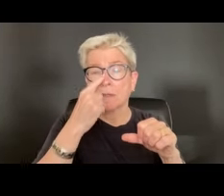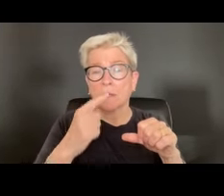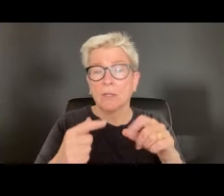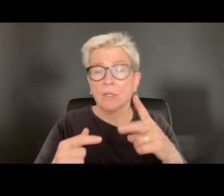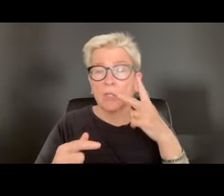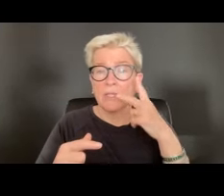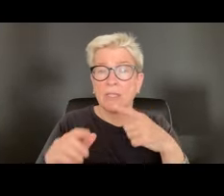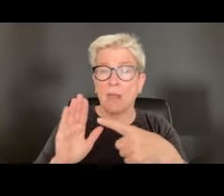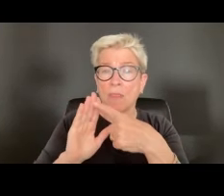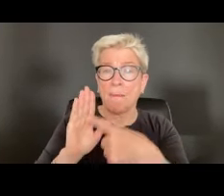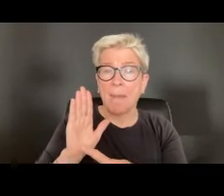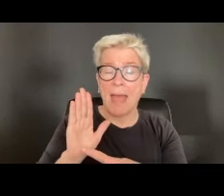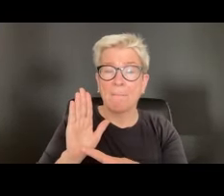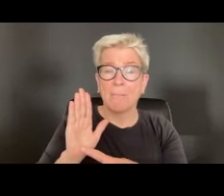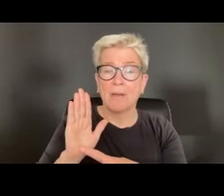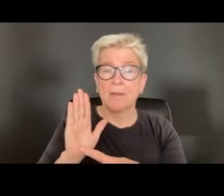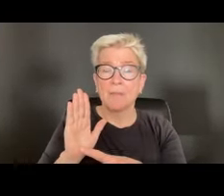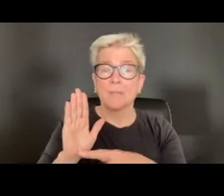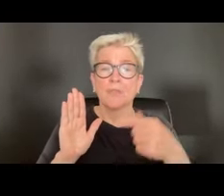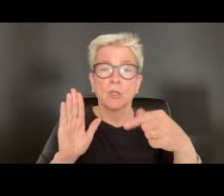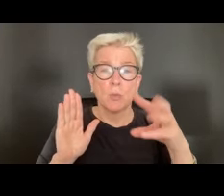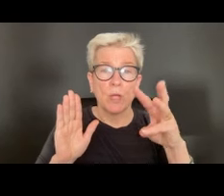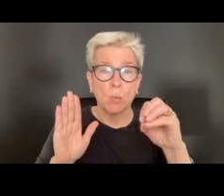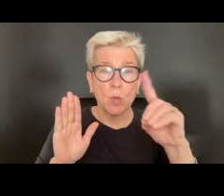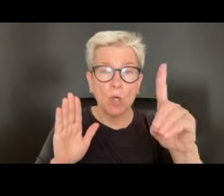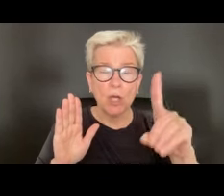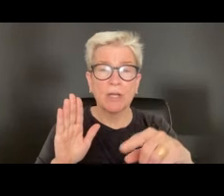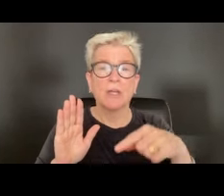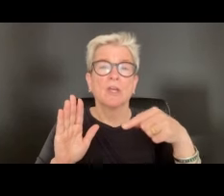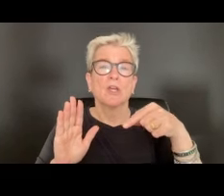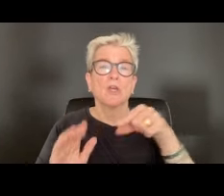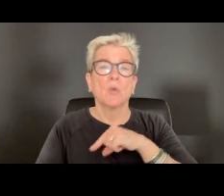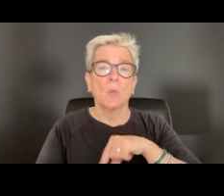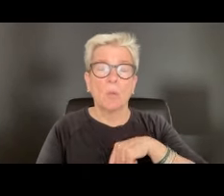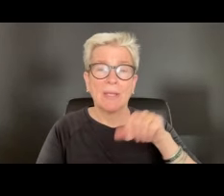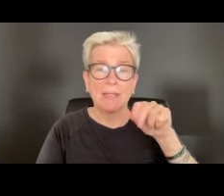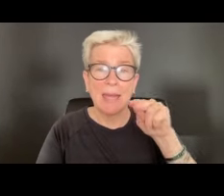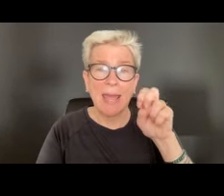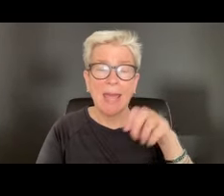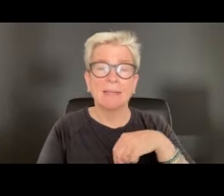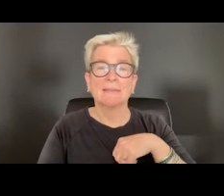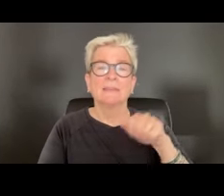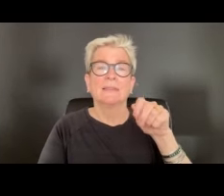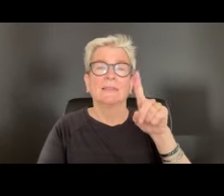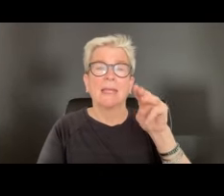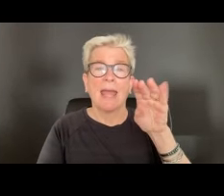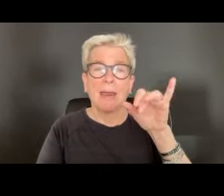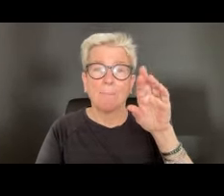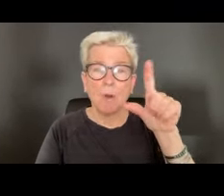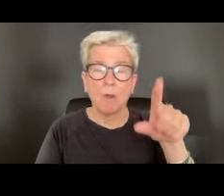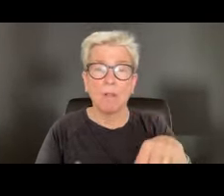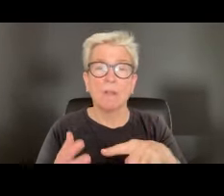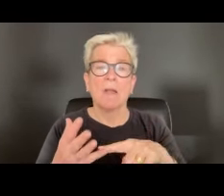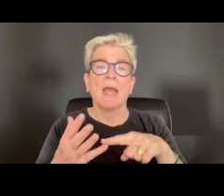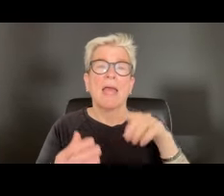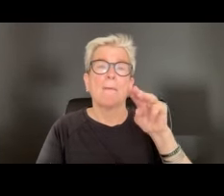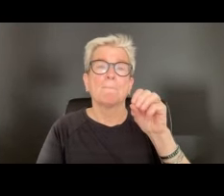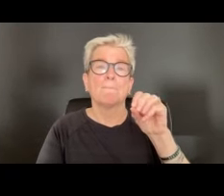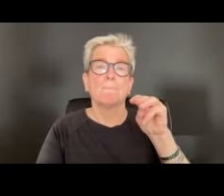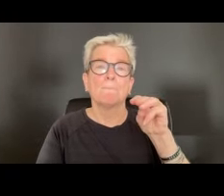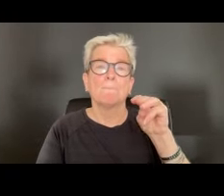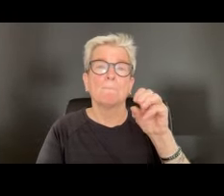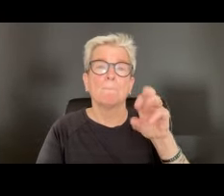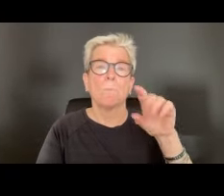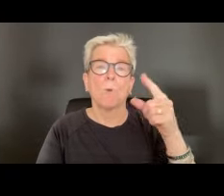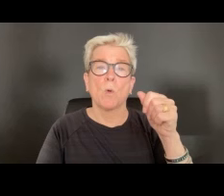on the map as Greenwood, Queen Anne, Admiral, and Morgan Junction. And so